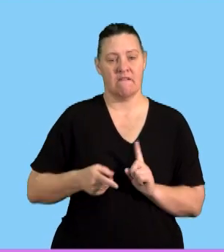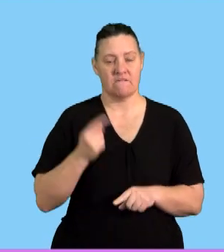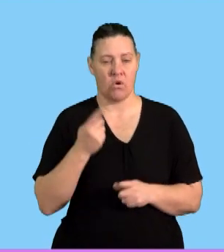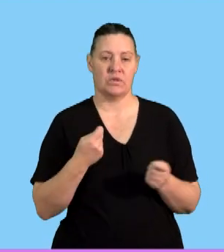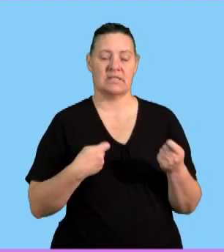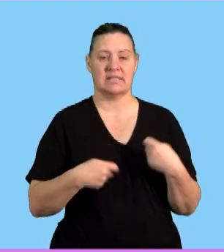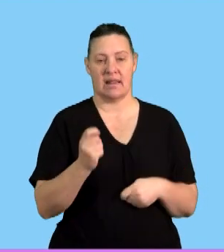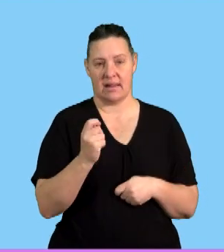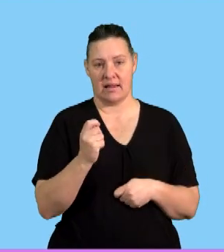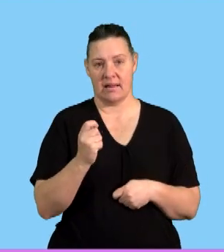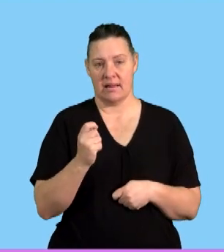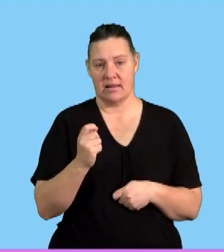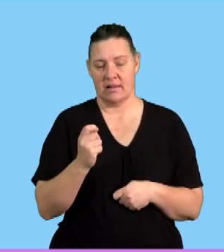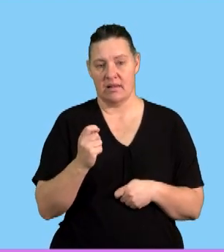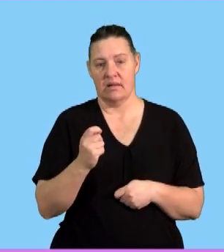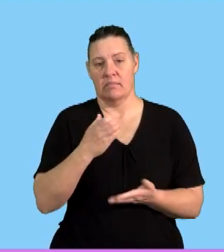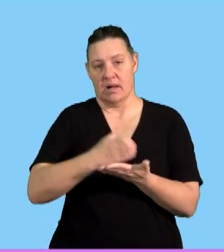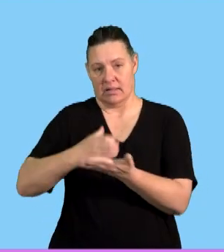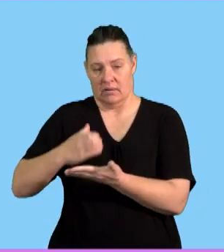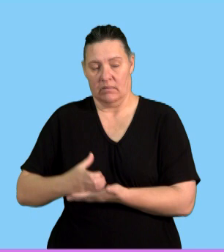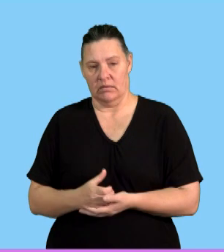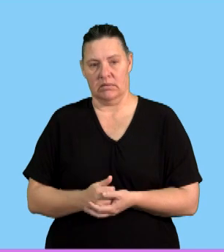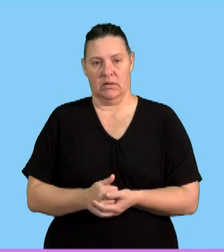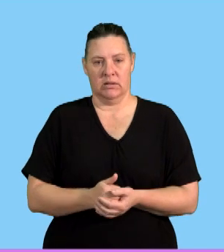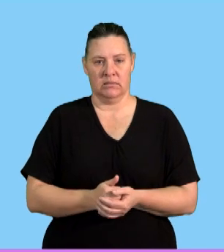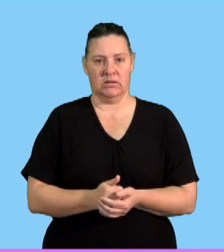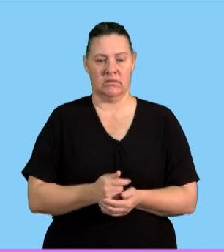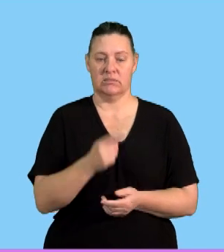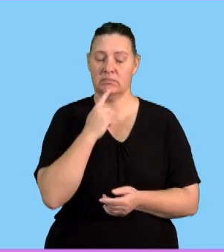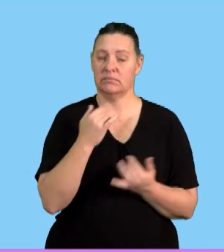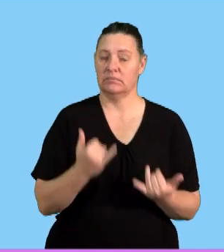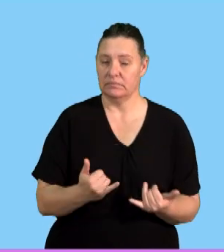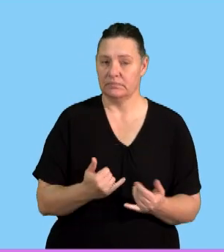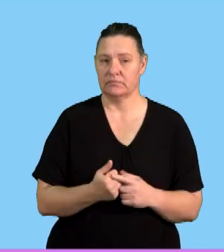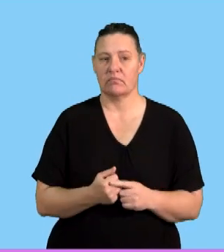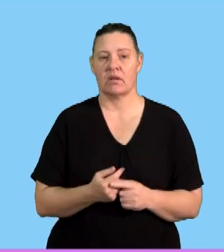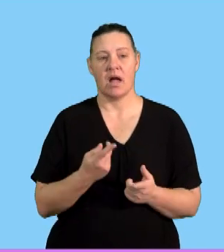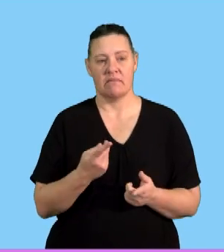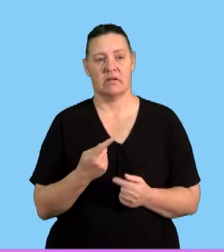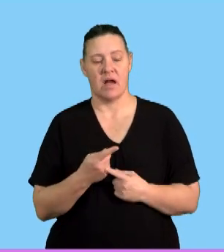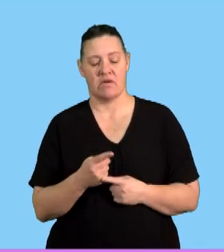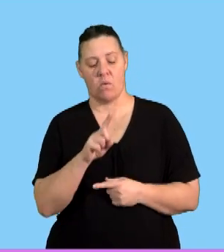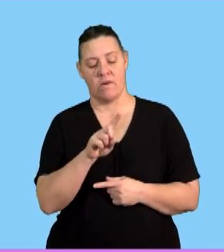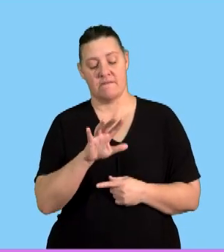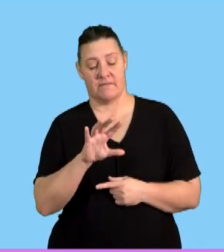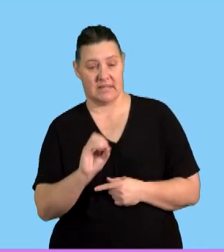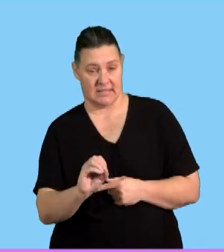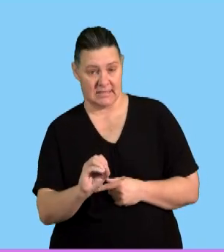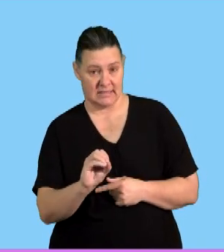the selling of the mugs. So now he charges them 150